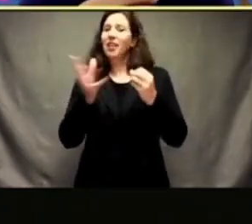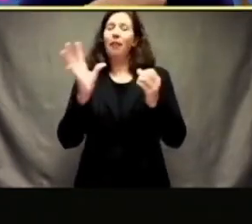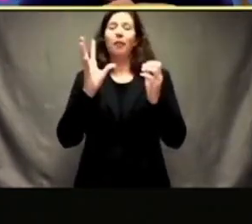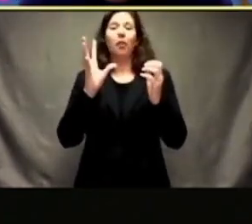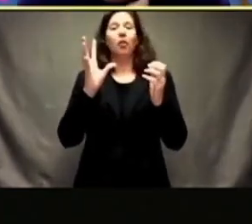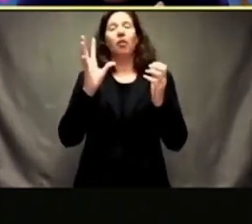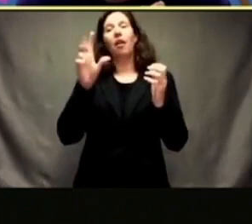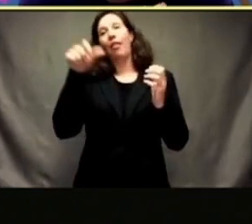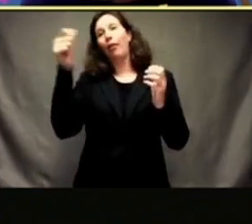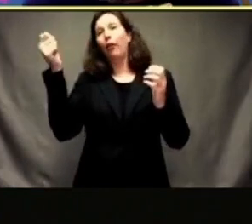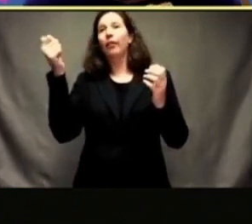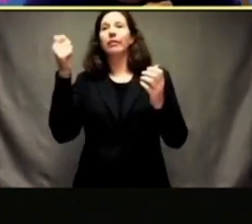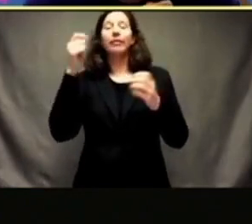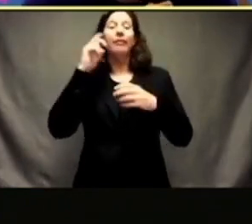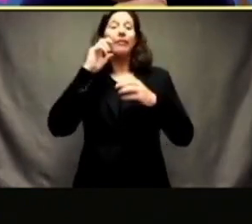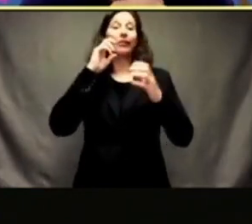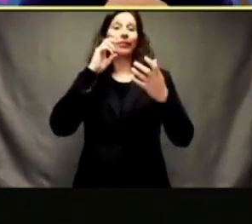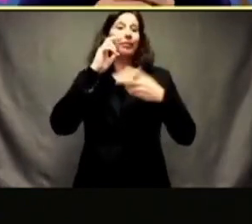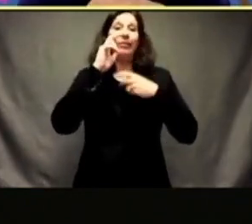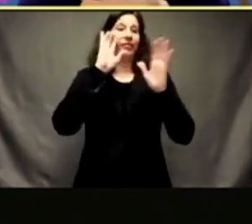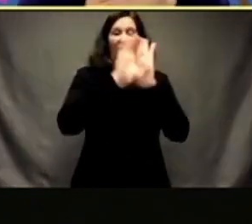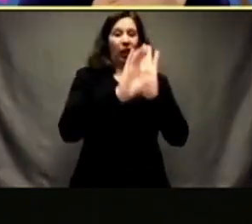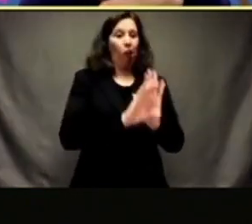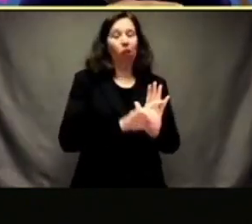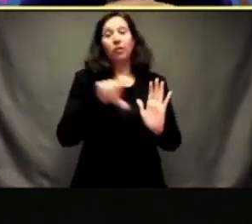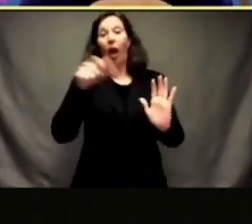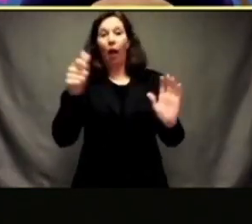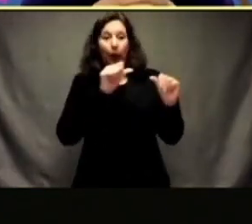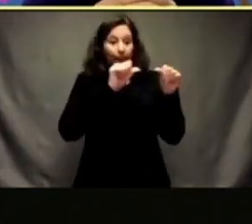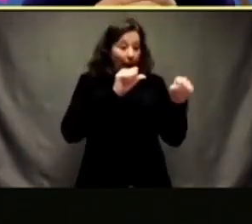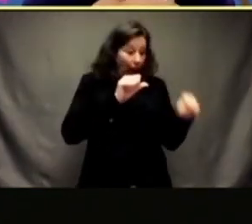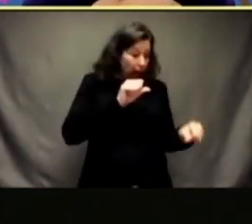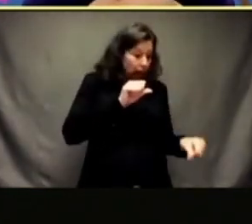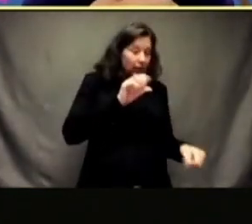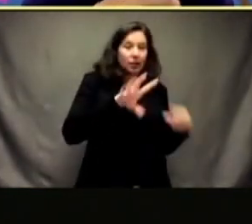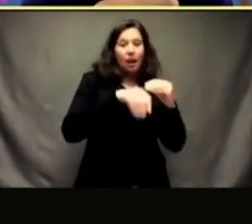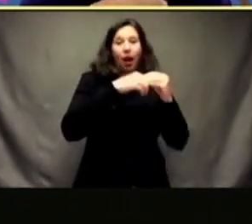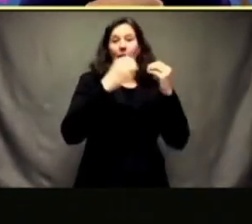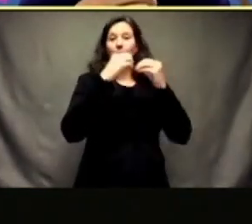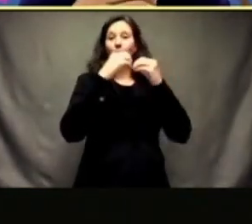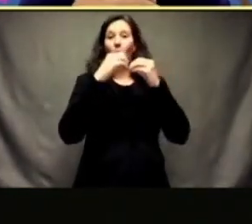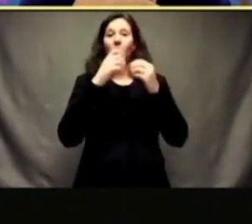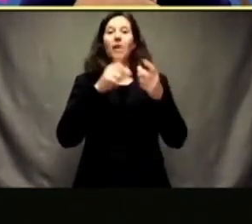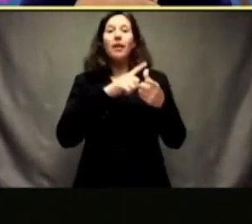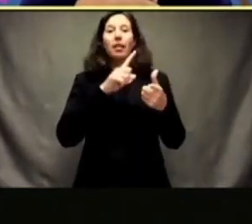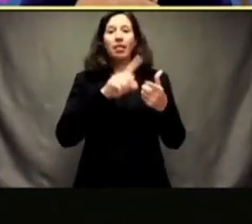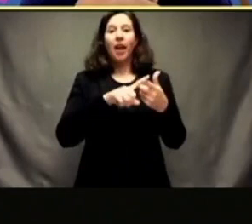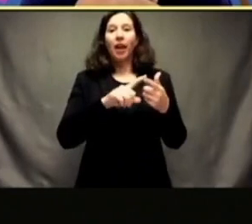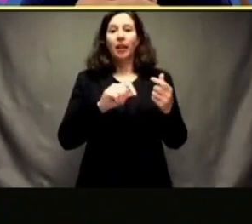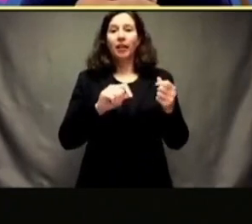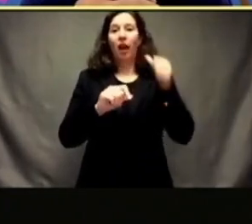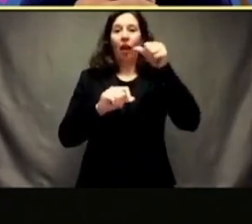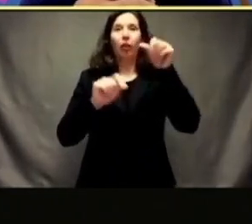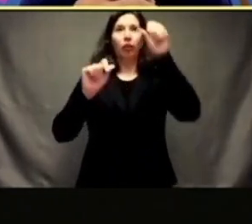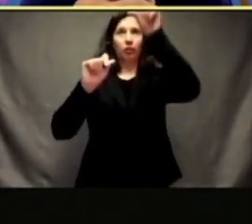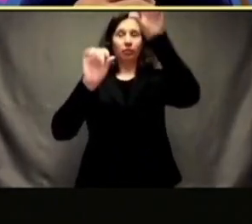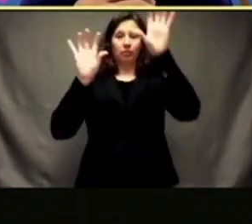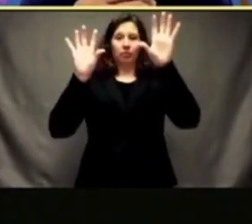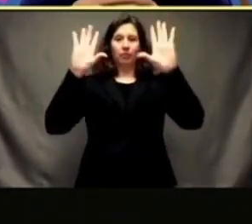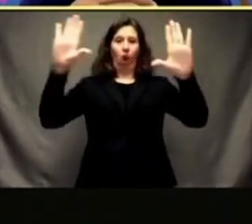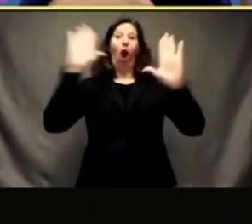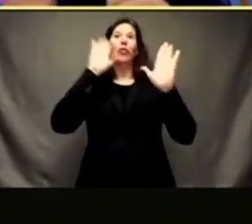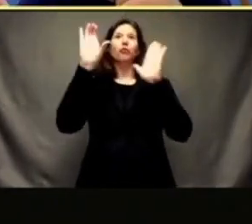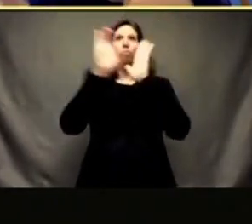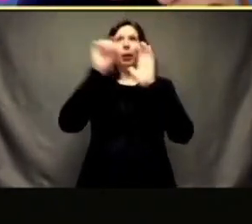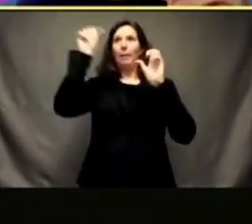other figures. I don't know. You can use your imagination there and combine this